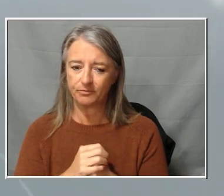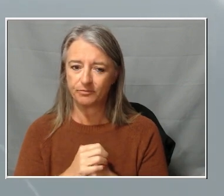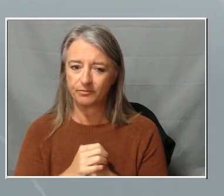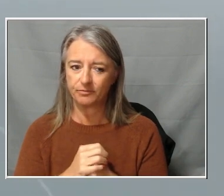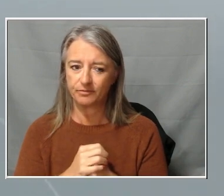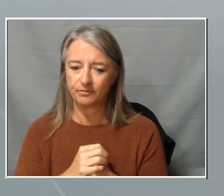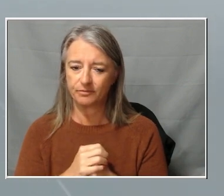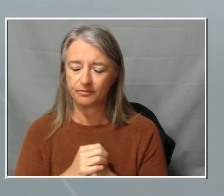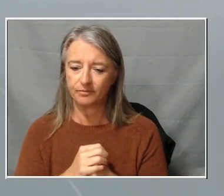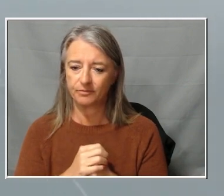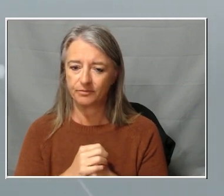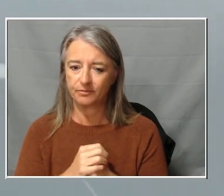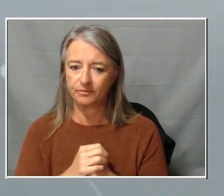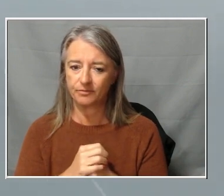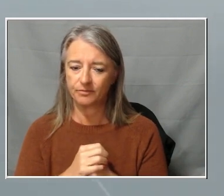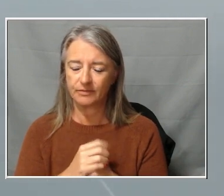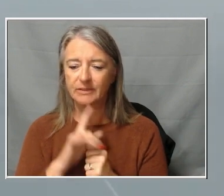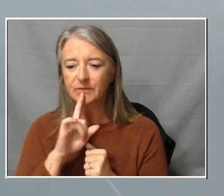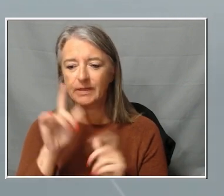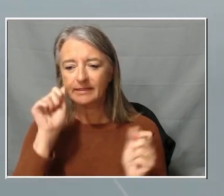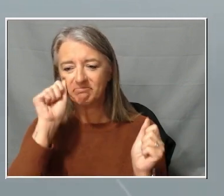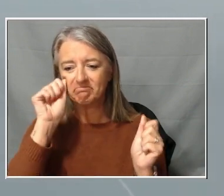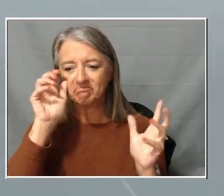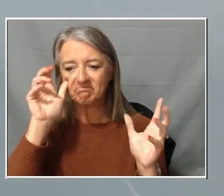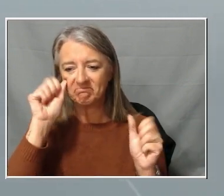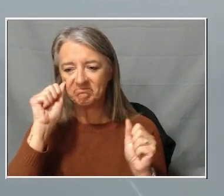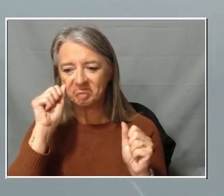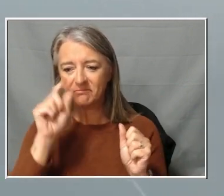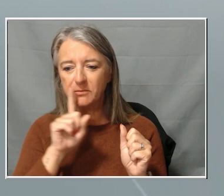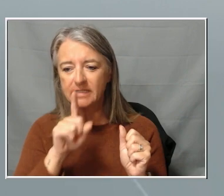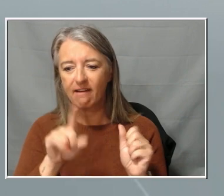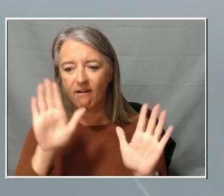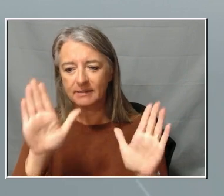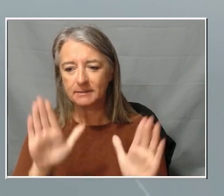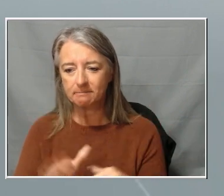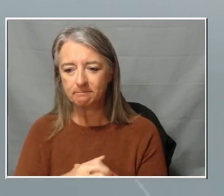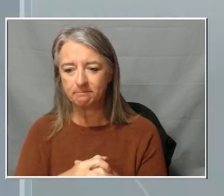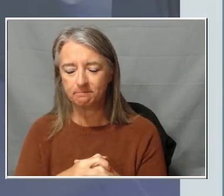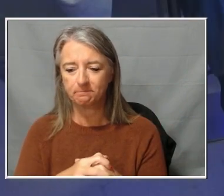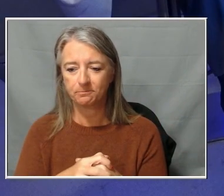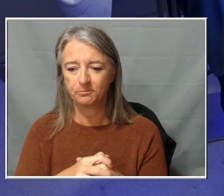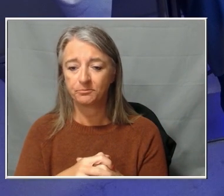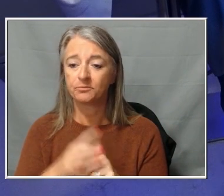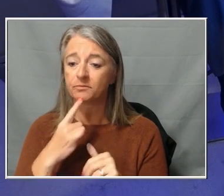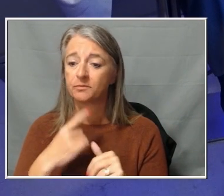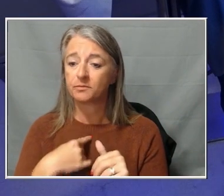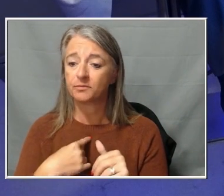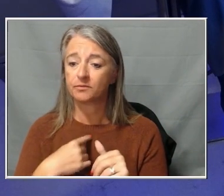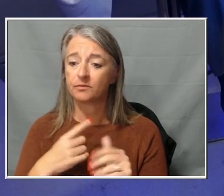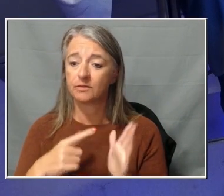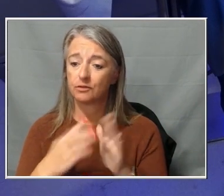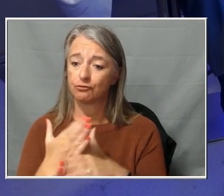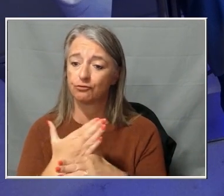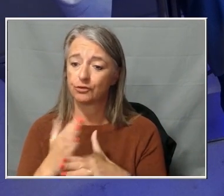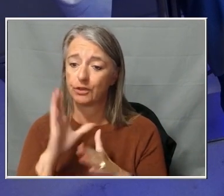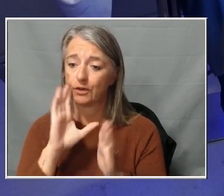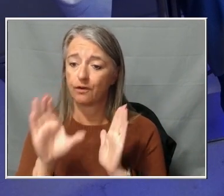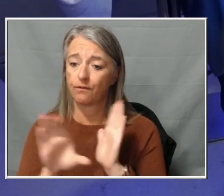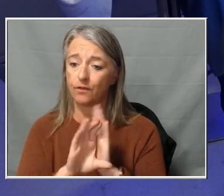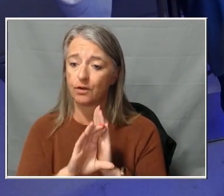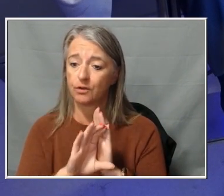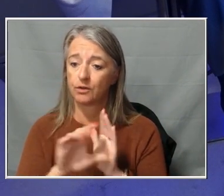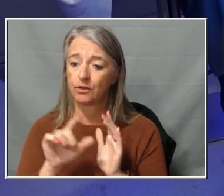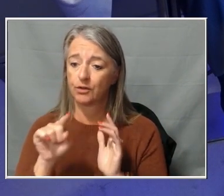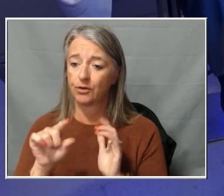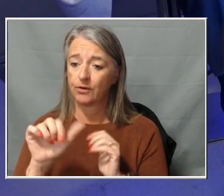it was pretty awesome. Pretty awesome. Okay, so tell me about this. You shared also a photo of you and Andrew,